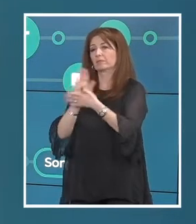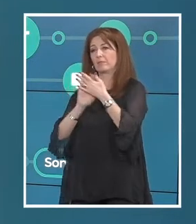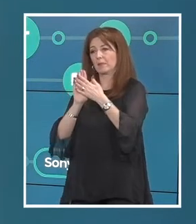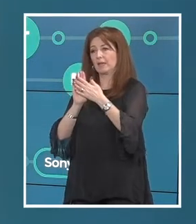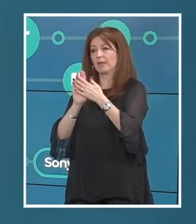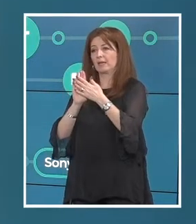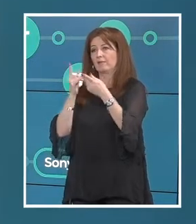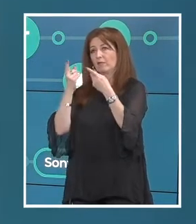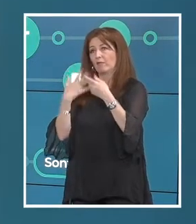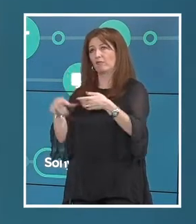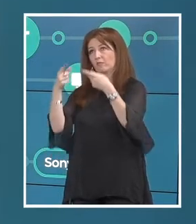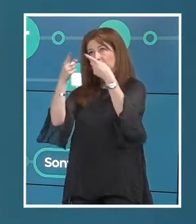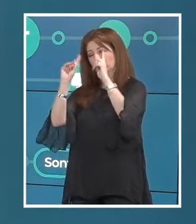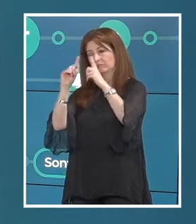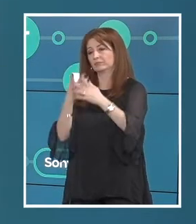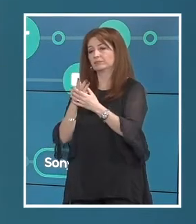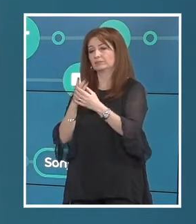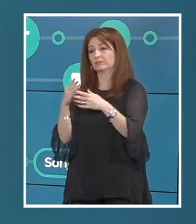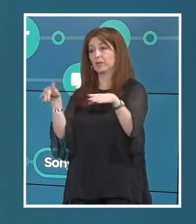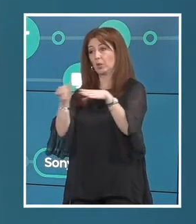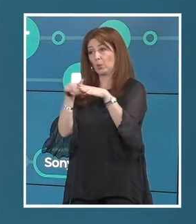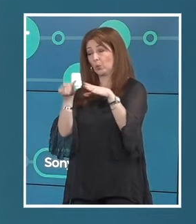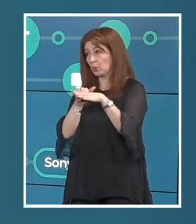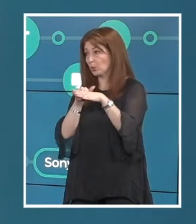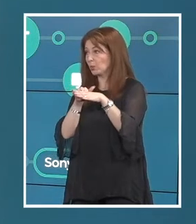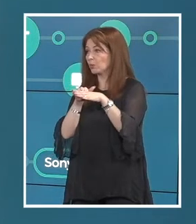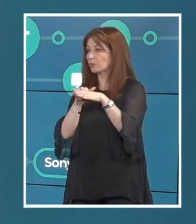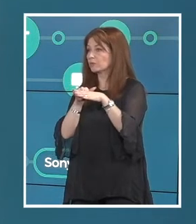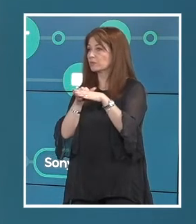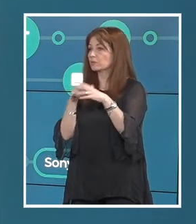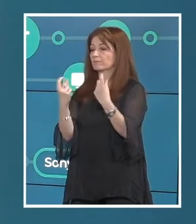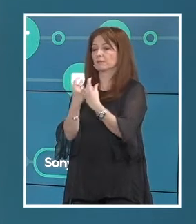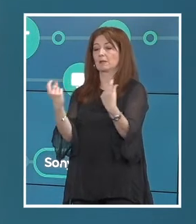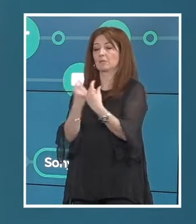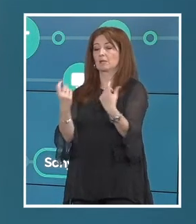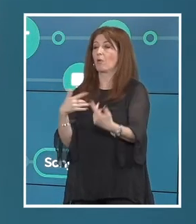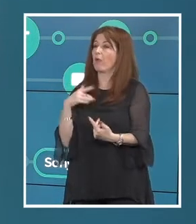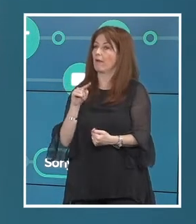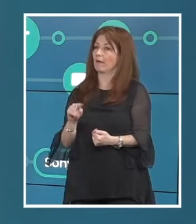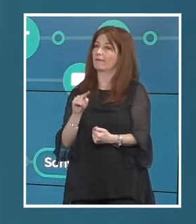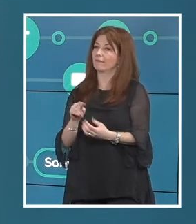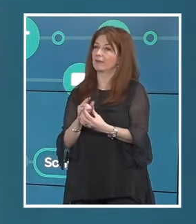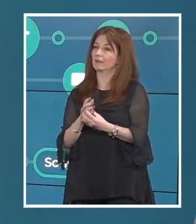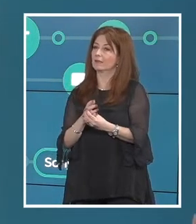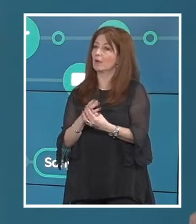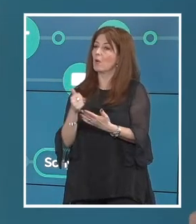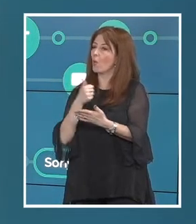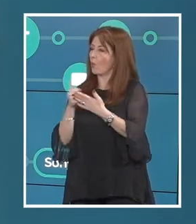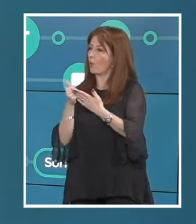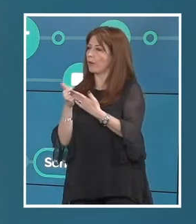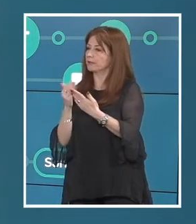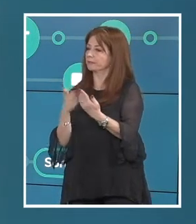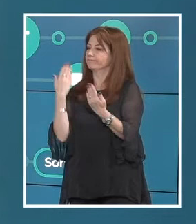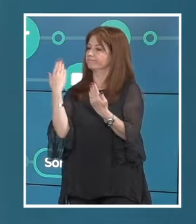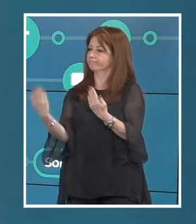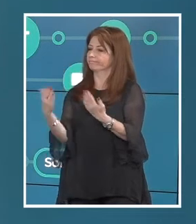message, normally they would come with live subtitles, but we'd always make sure that there's a transcript available as